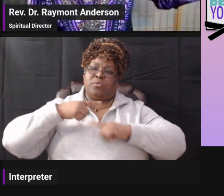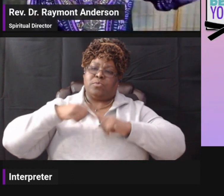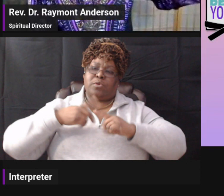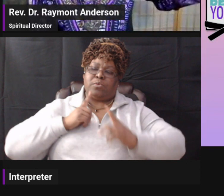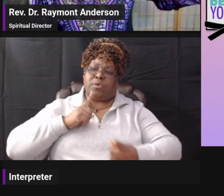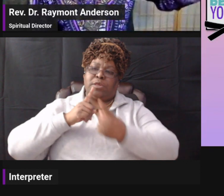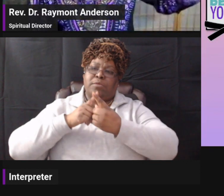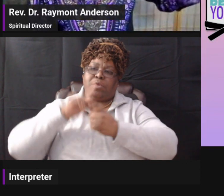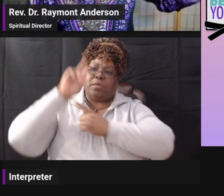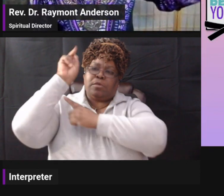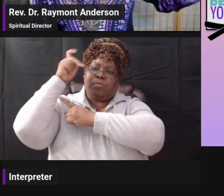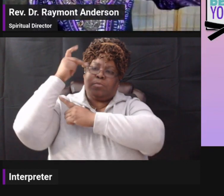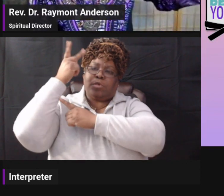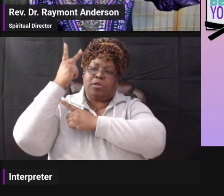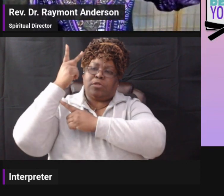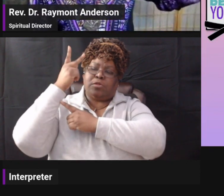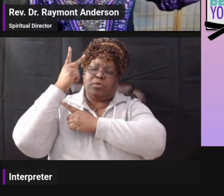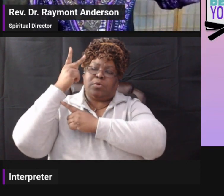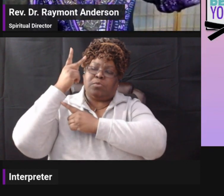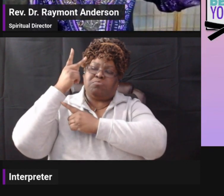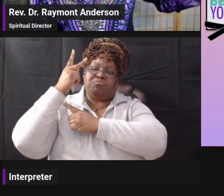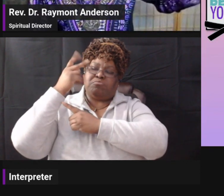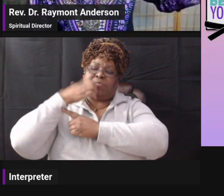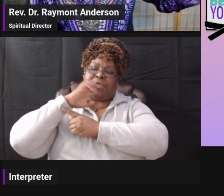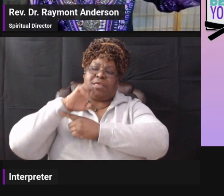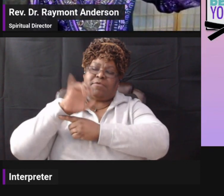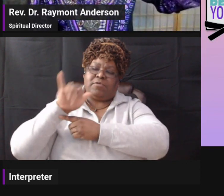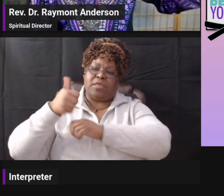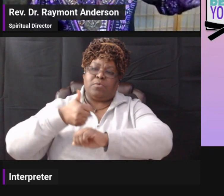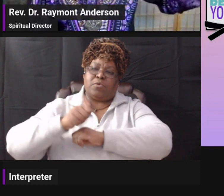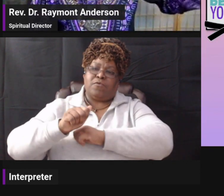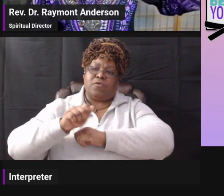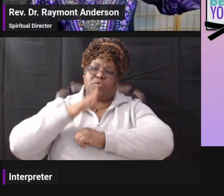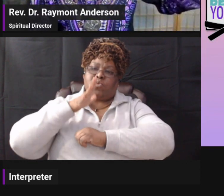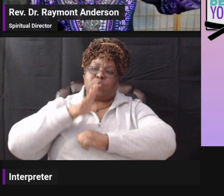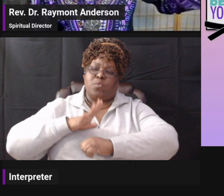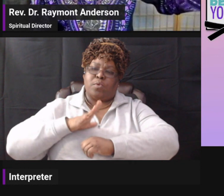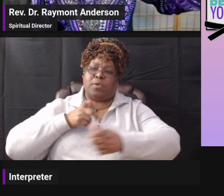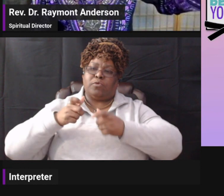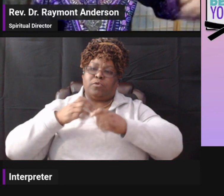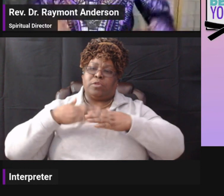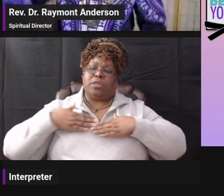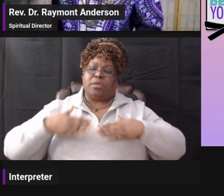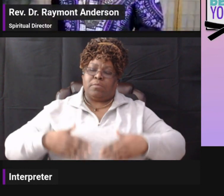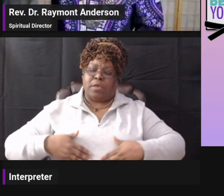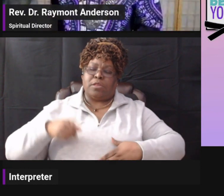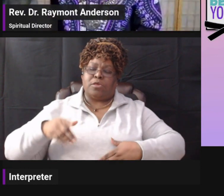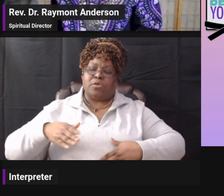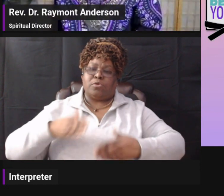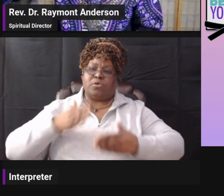frustrated when we run into political corruption and it refuses to allow women body autonomy,